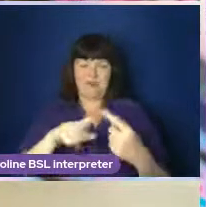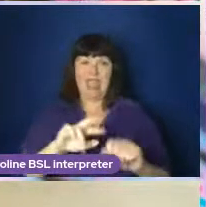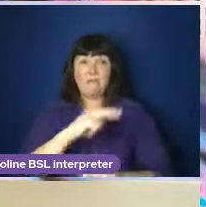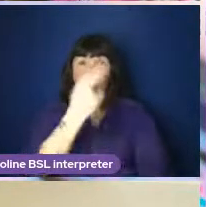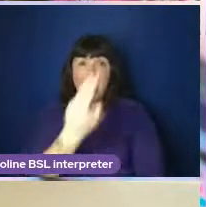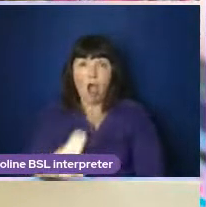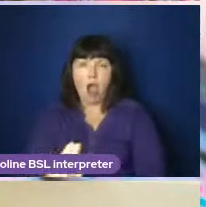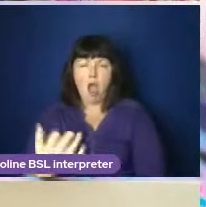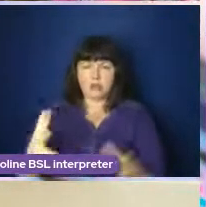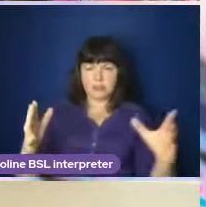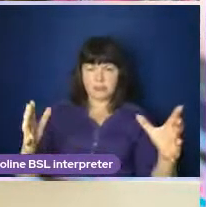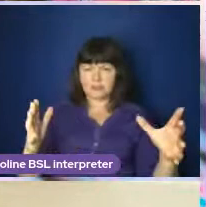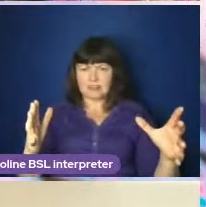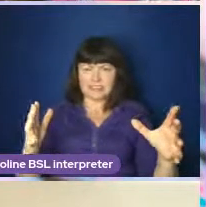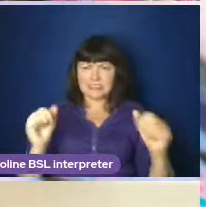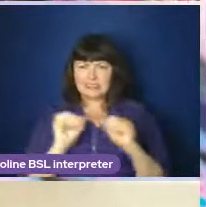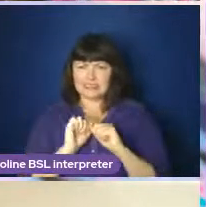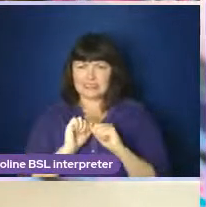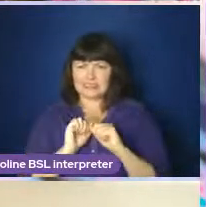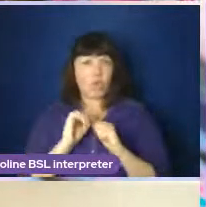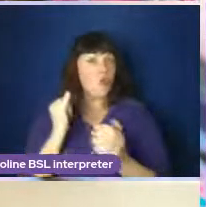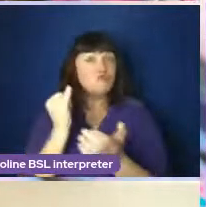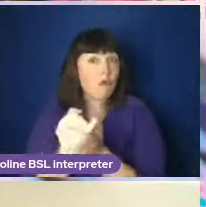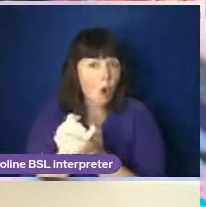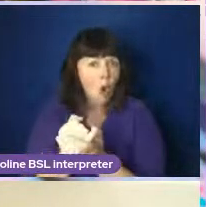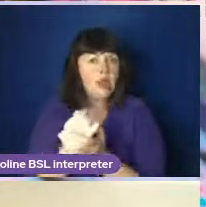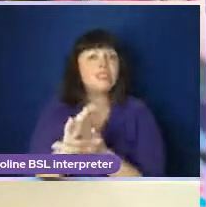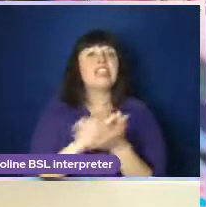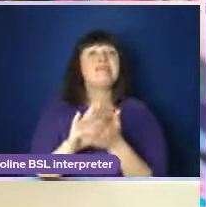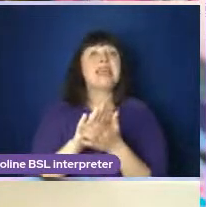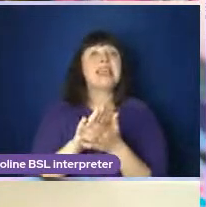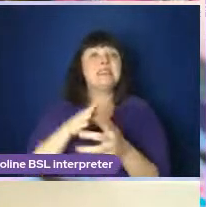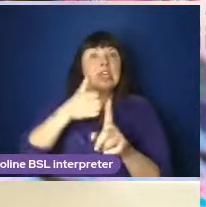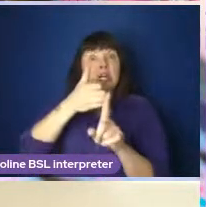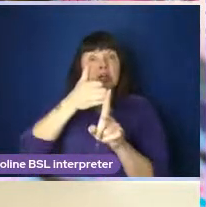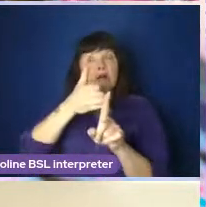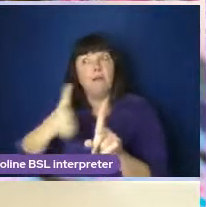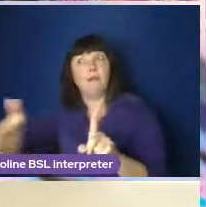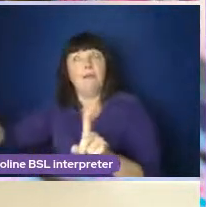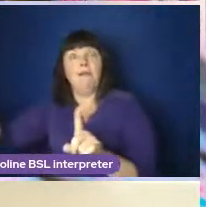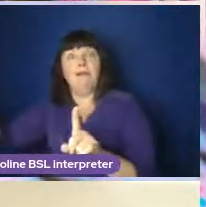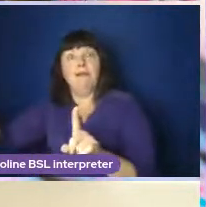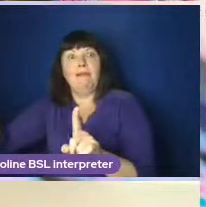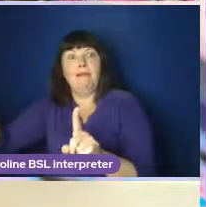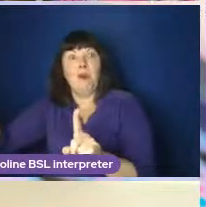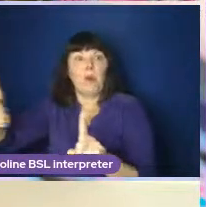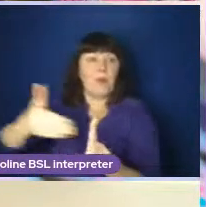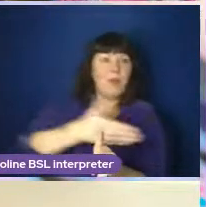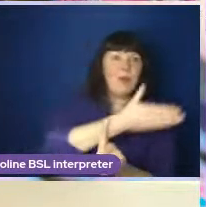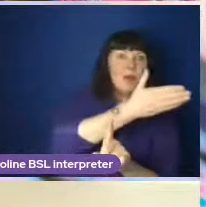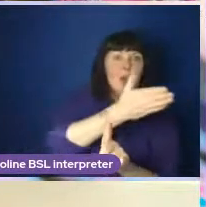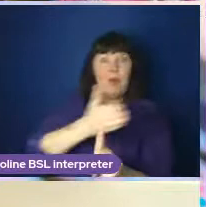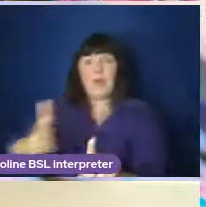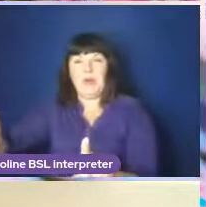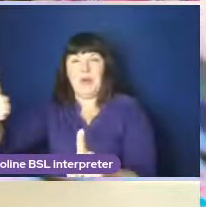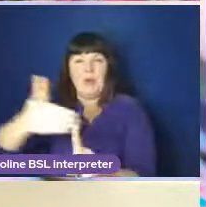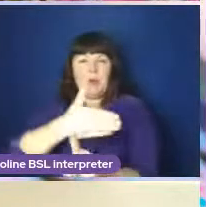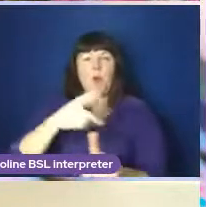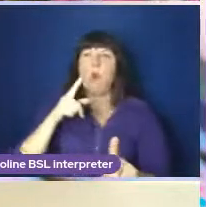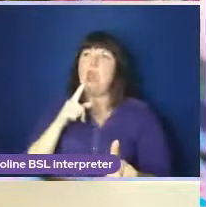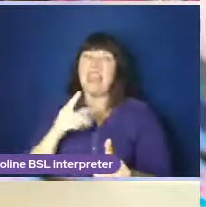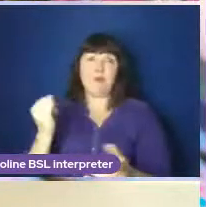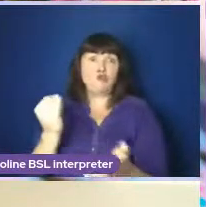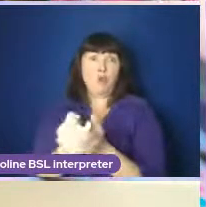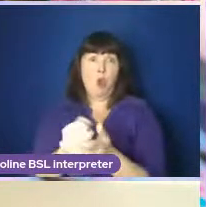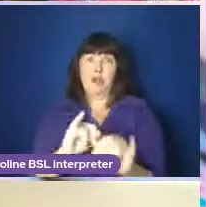it's not gone wrong, it's just taken a new direction. And if it goes really wrong, we're like, it's conceptual art. No one really understands it, but it's